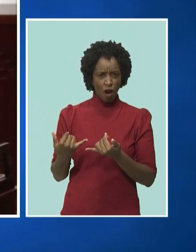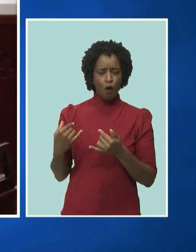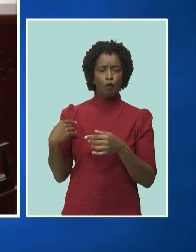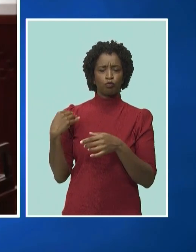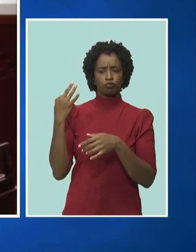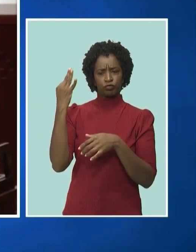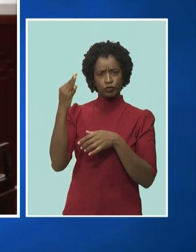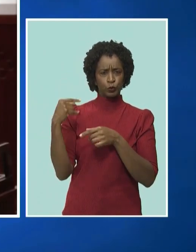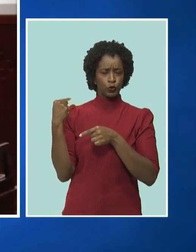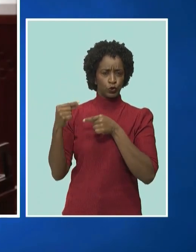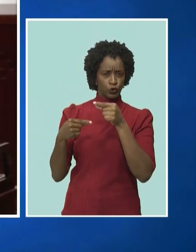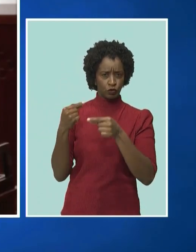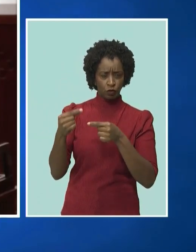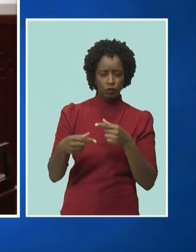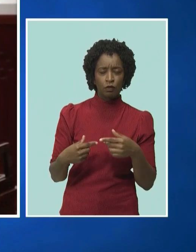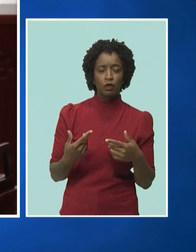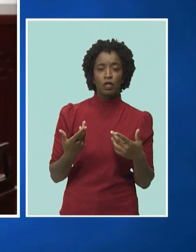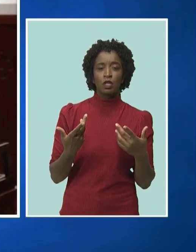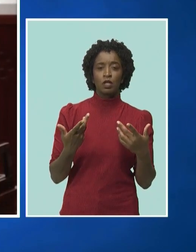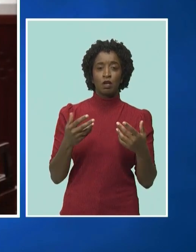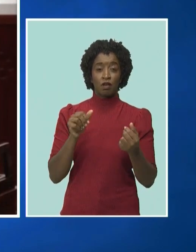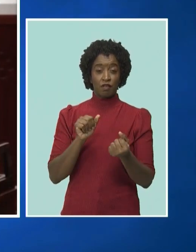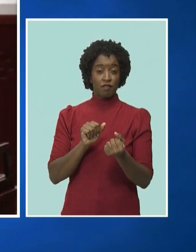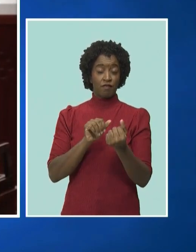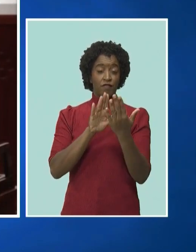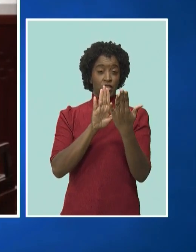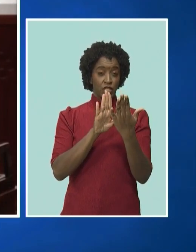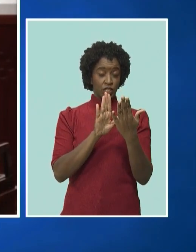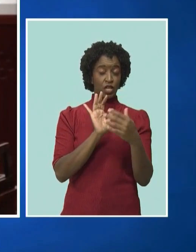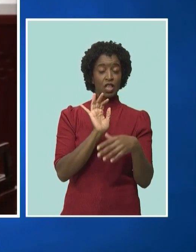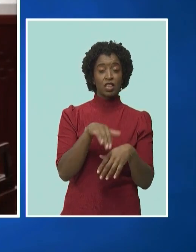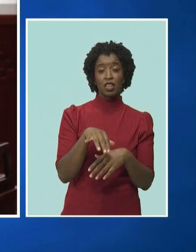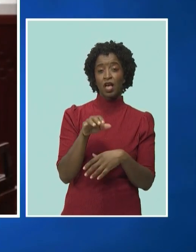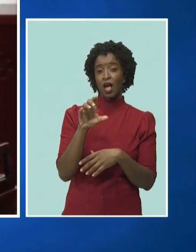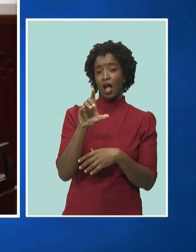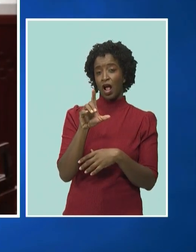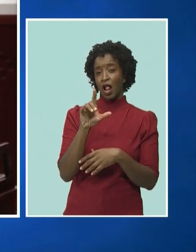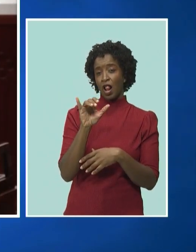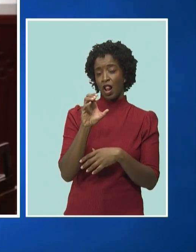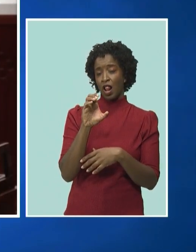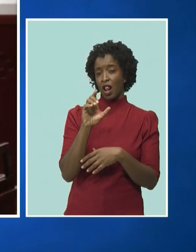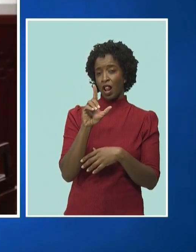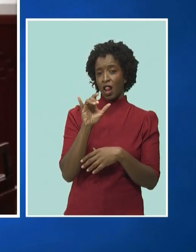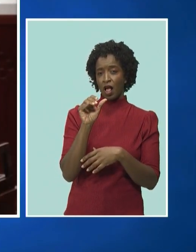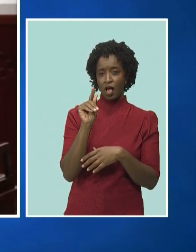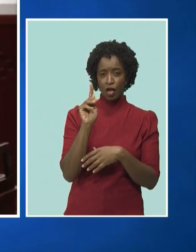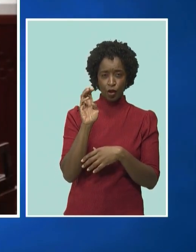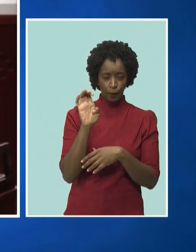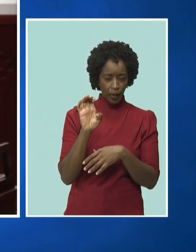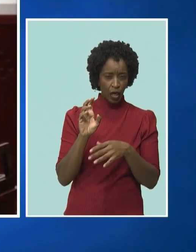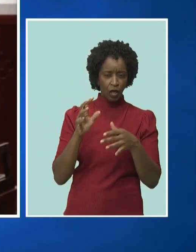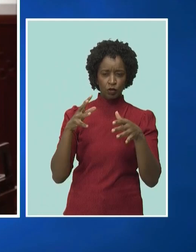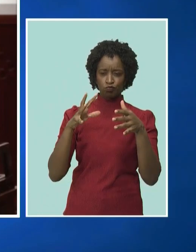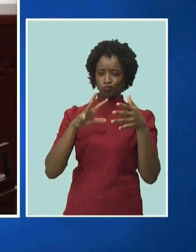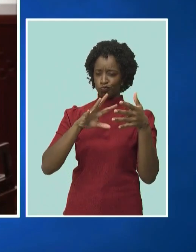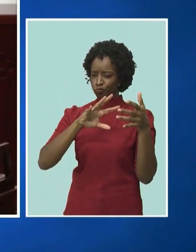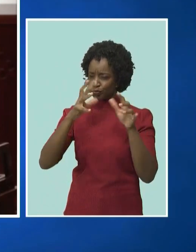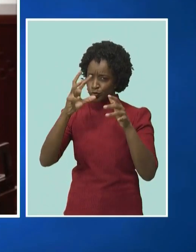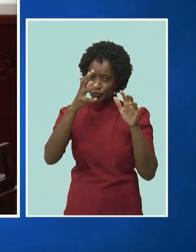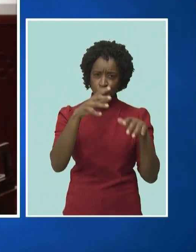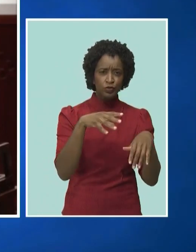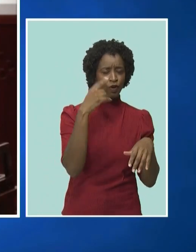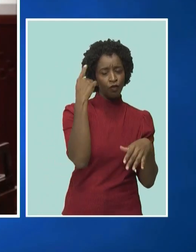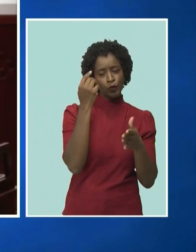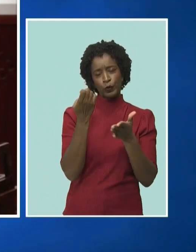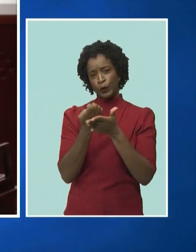address the consequences and the ravages of climate on society, economy, and environment for